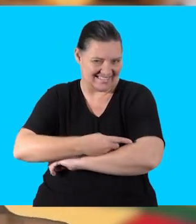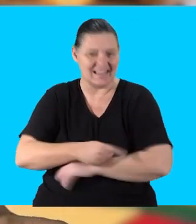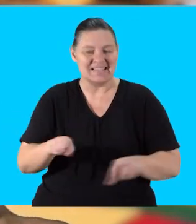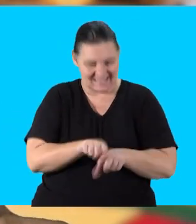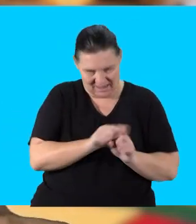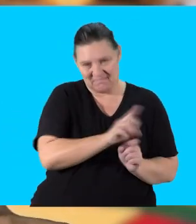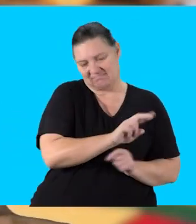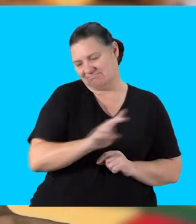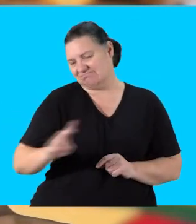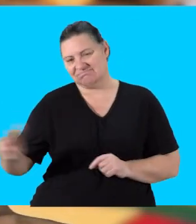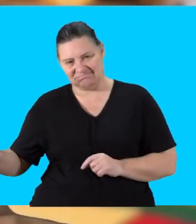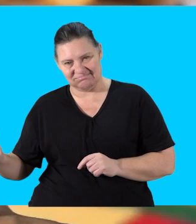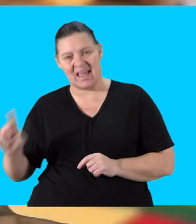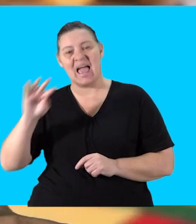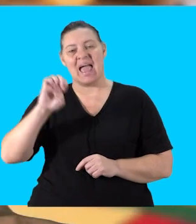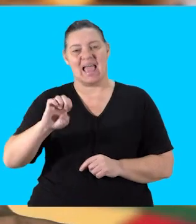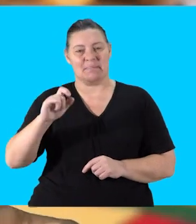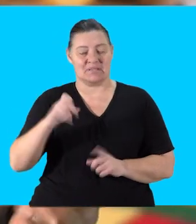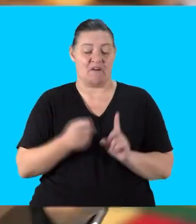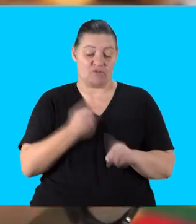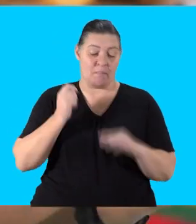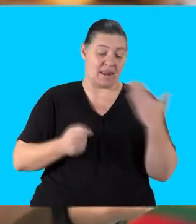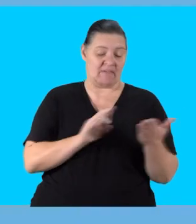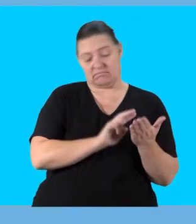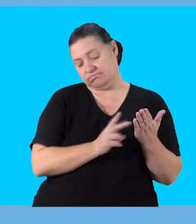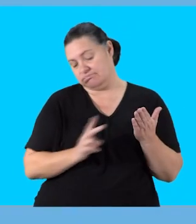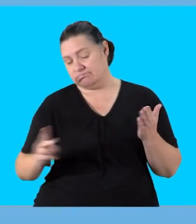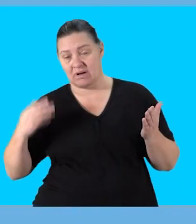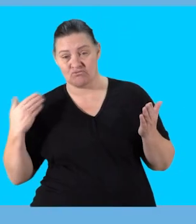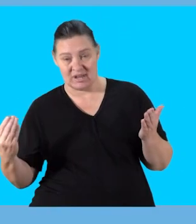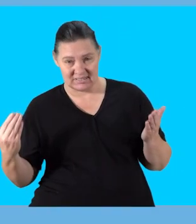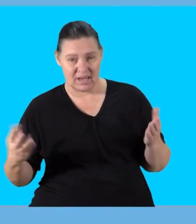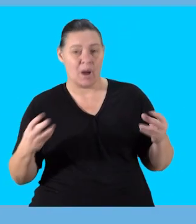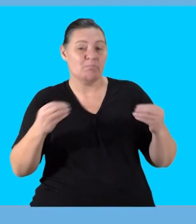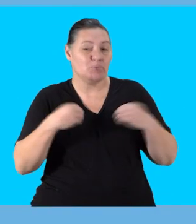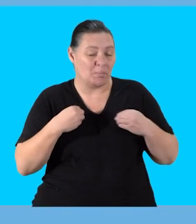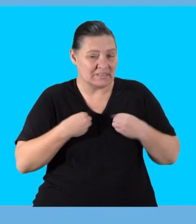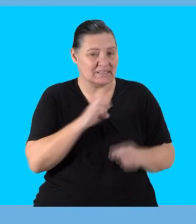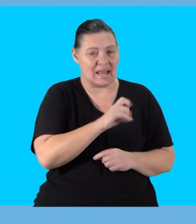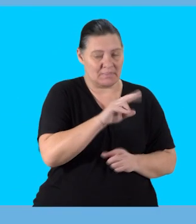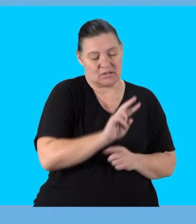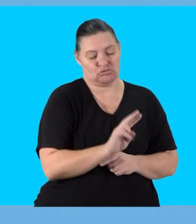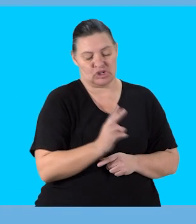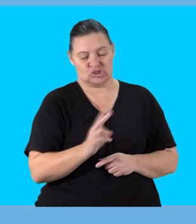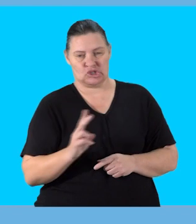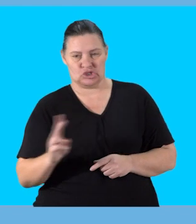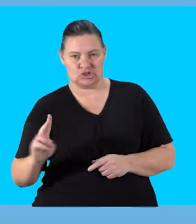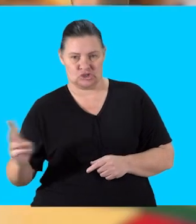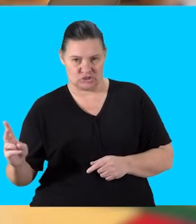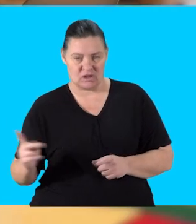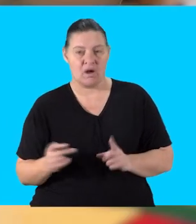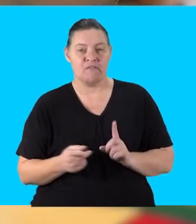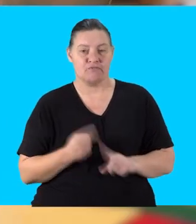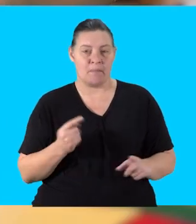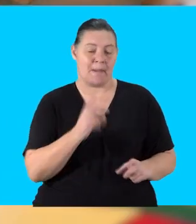Sunday. Now, as you move across the period from the left-hand side to the right-hand side, the properties of these elements, they change. You